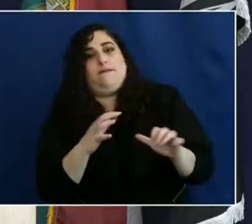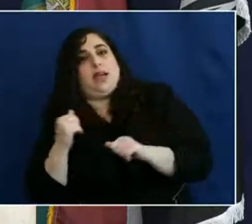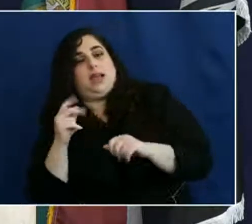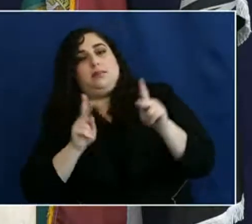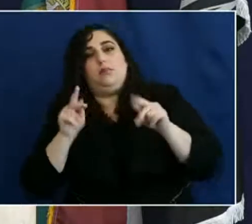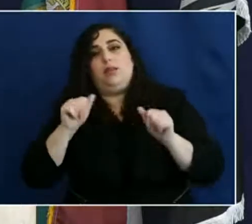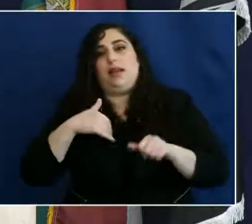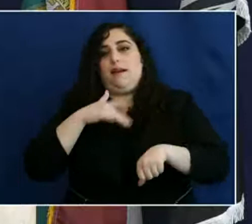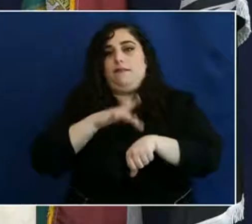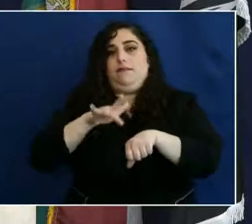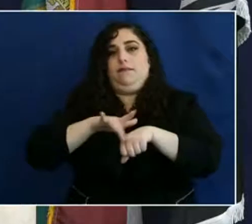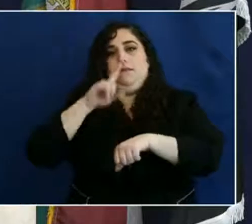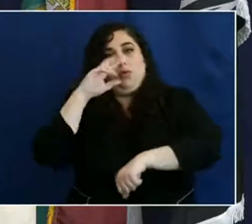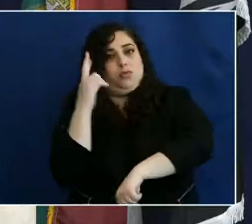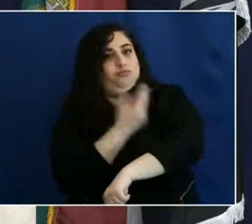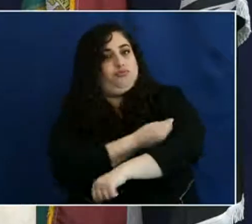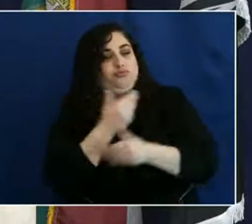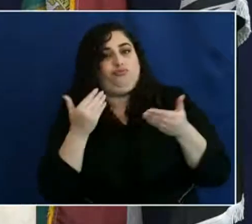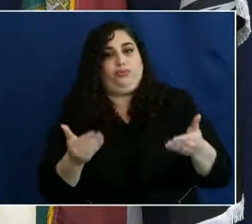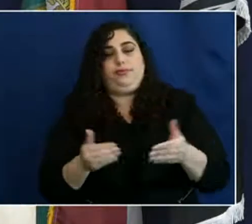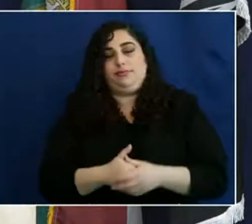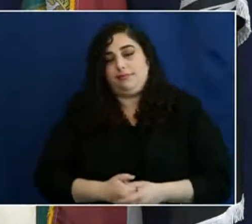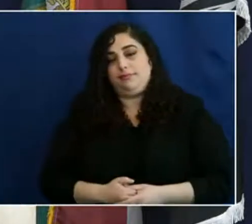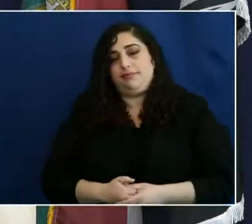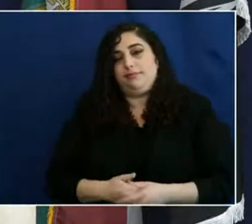Thank you. Good. Thank you. Next question.